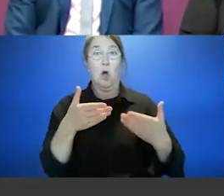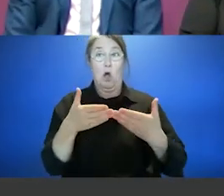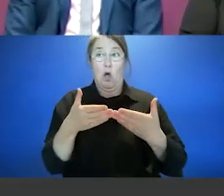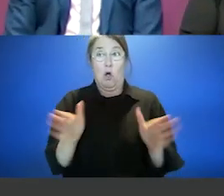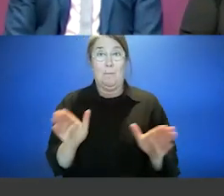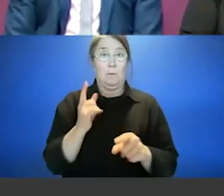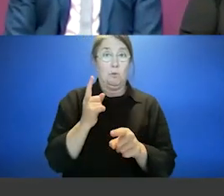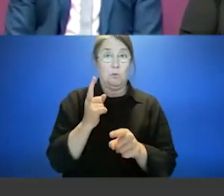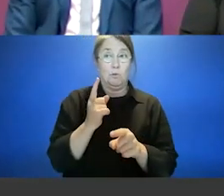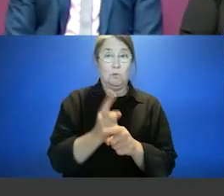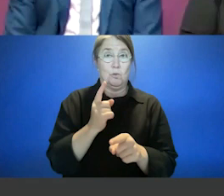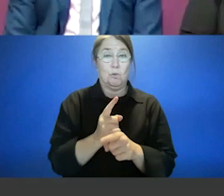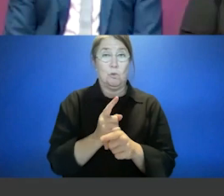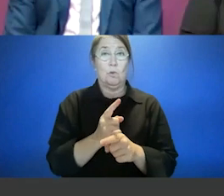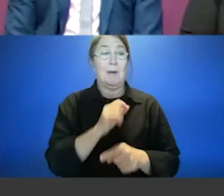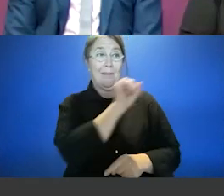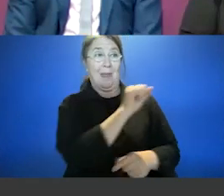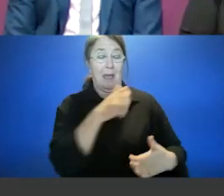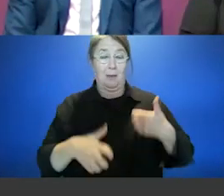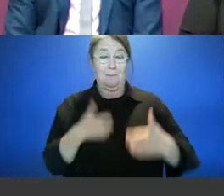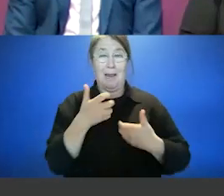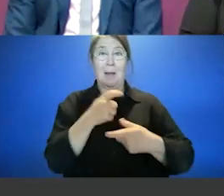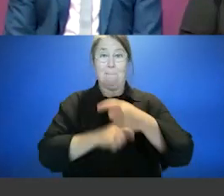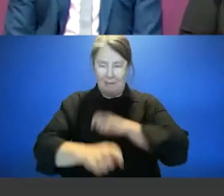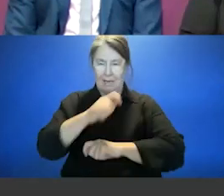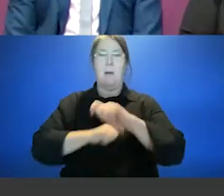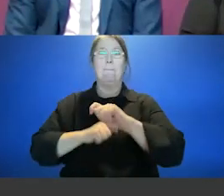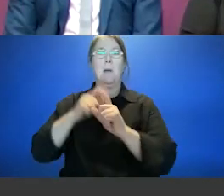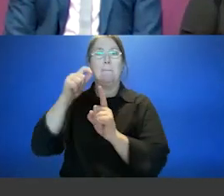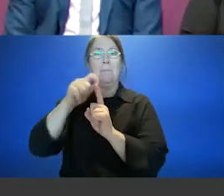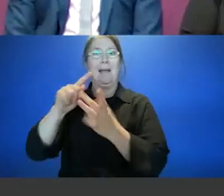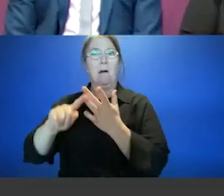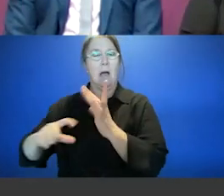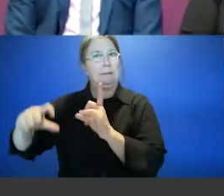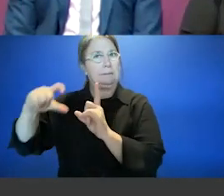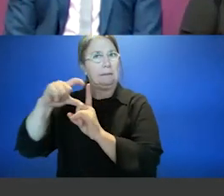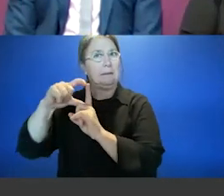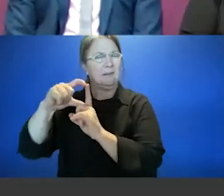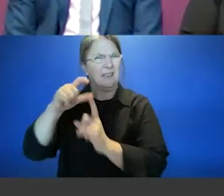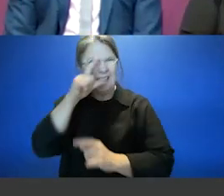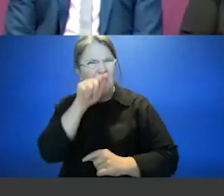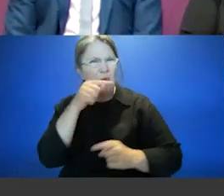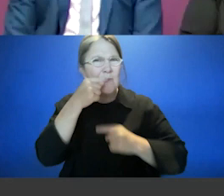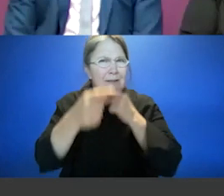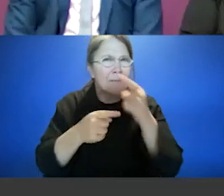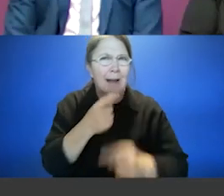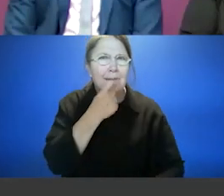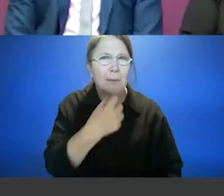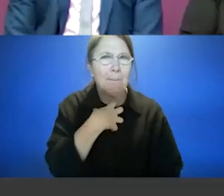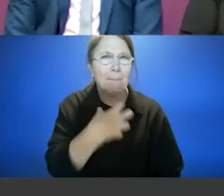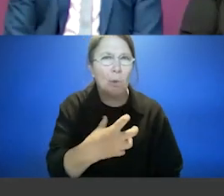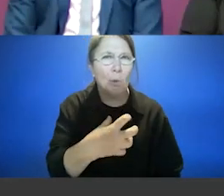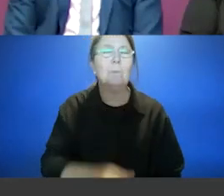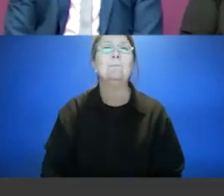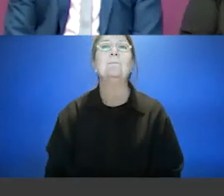a public interest complaint. Can you just talk a little bit more about that? So once a matter or a